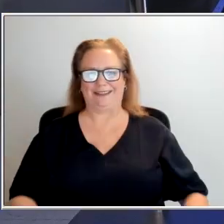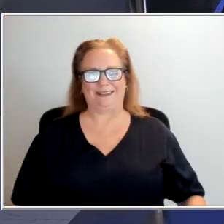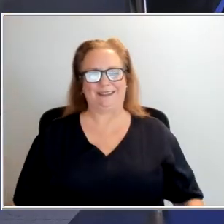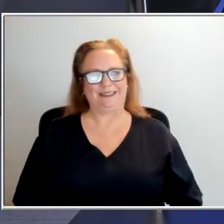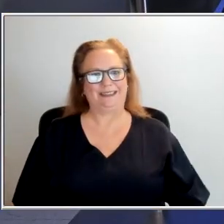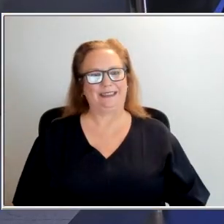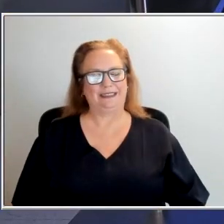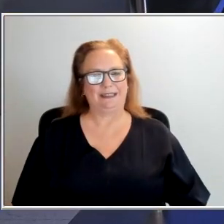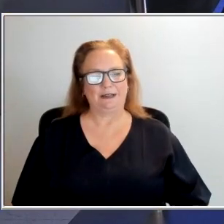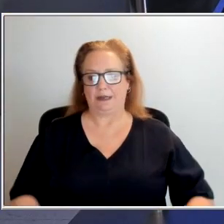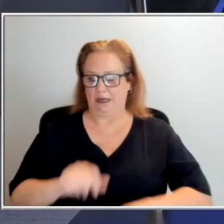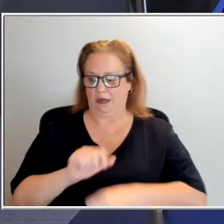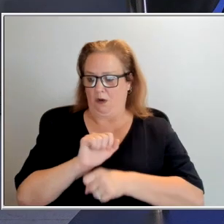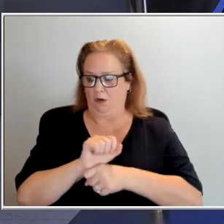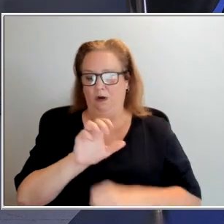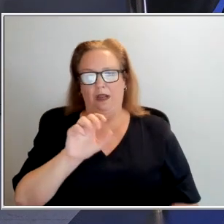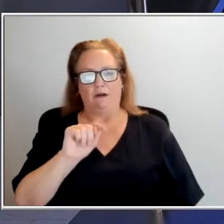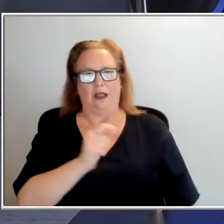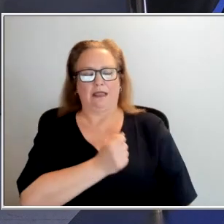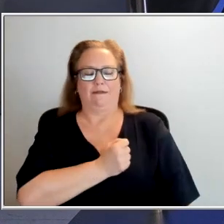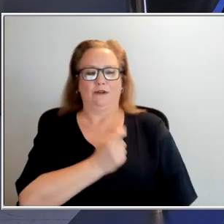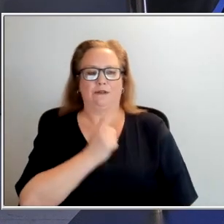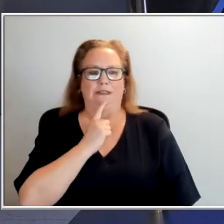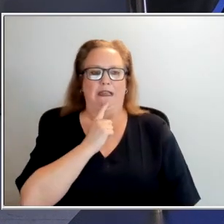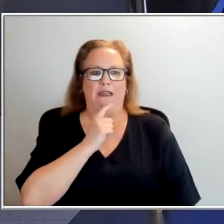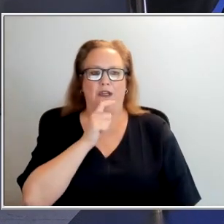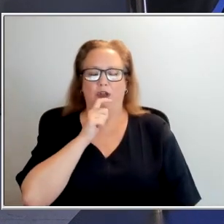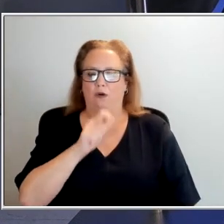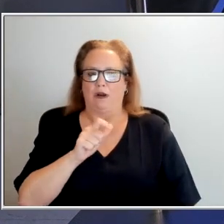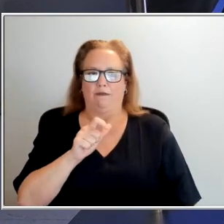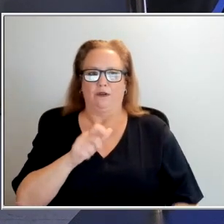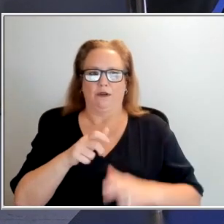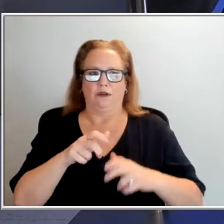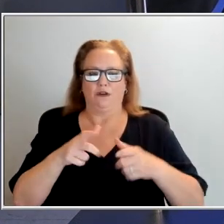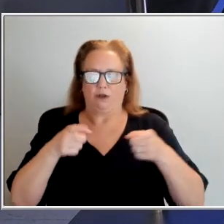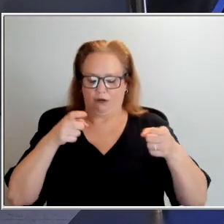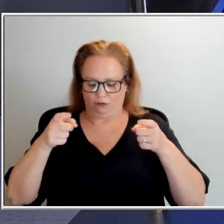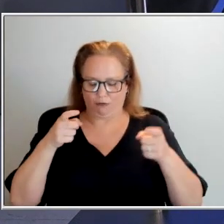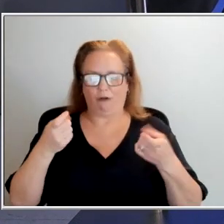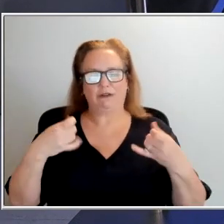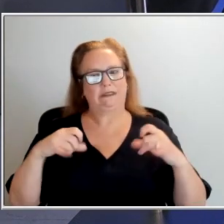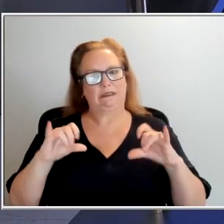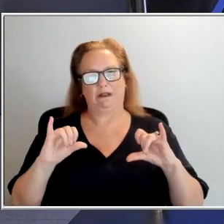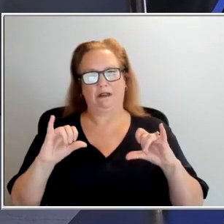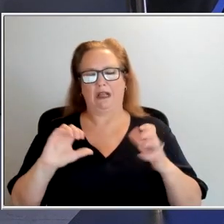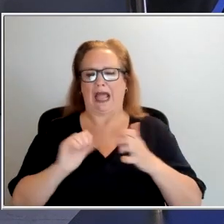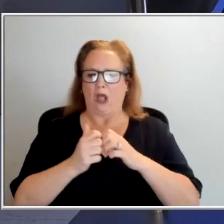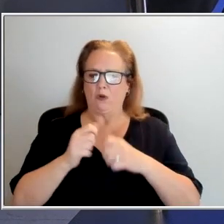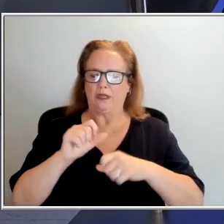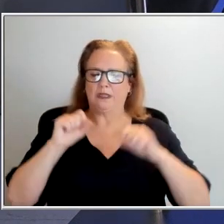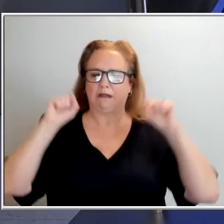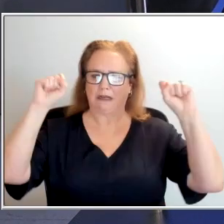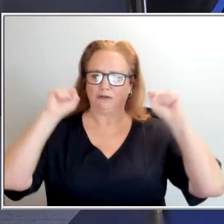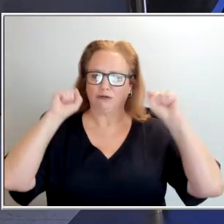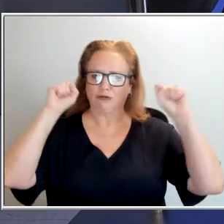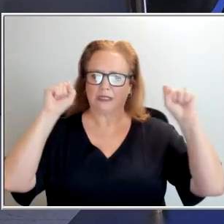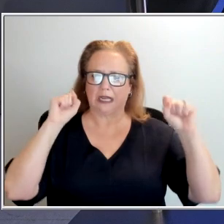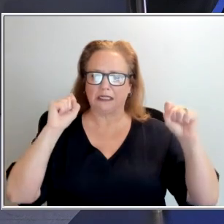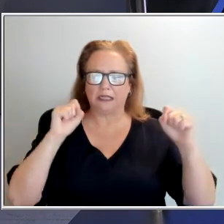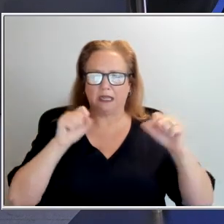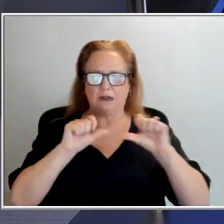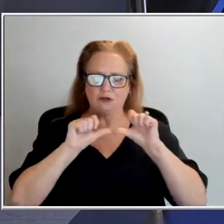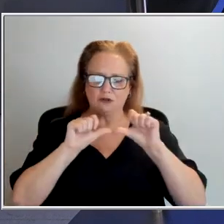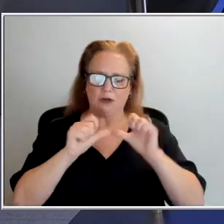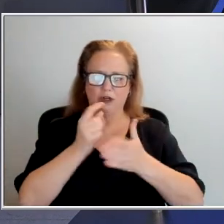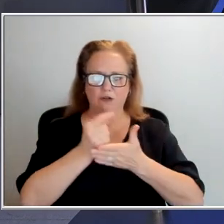out, and I love what you say, you don't have to lose control of something you can control. How did the working out during your treatment, how did that make